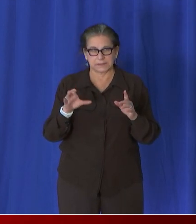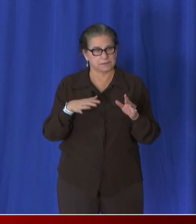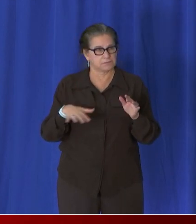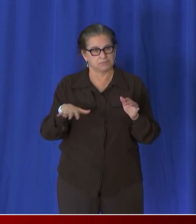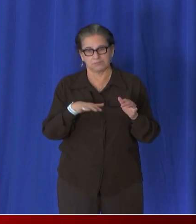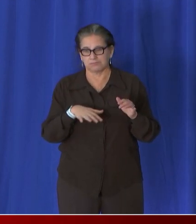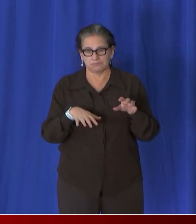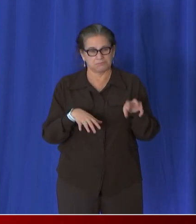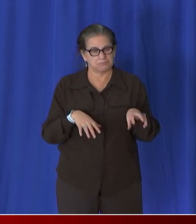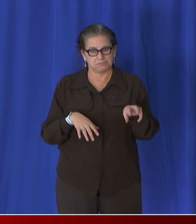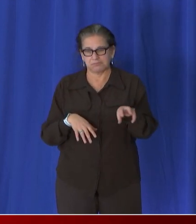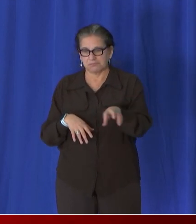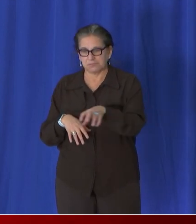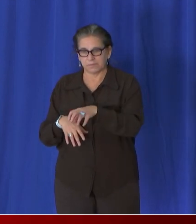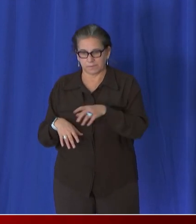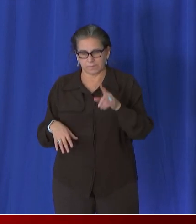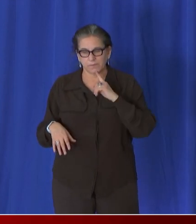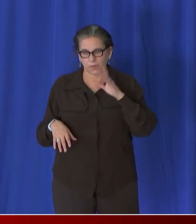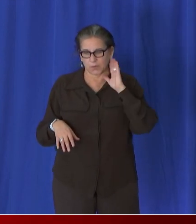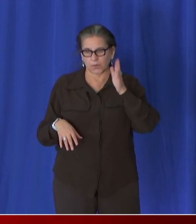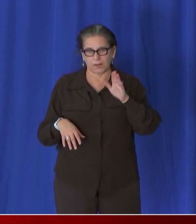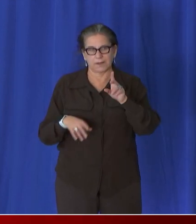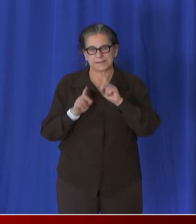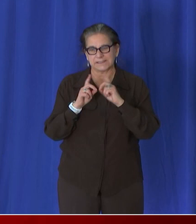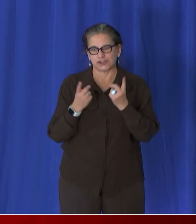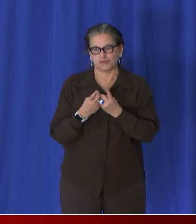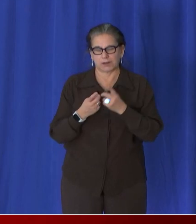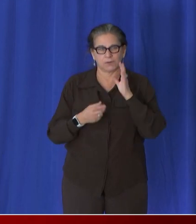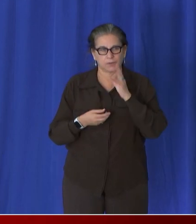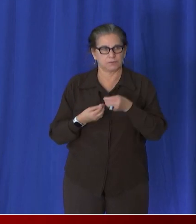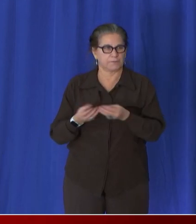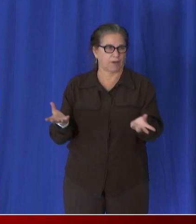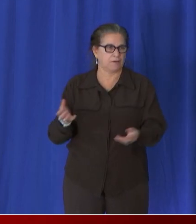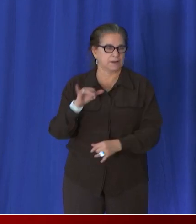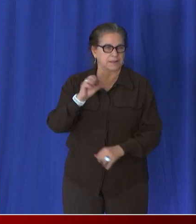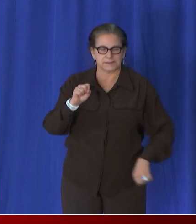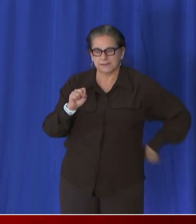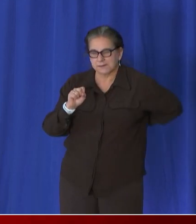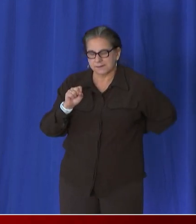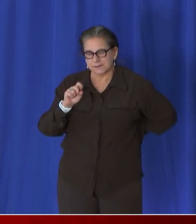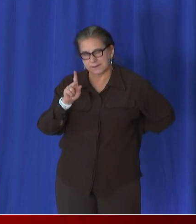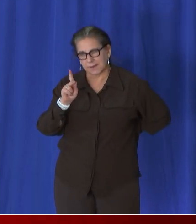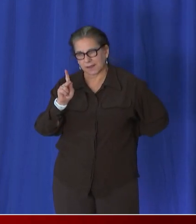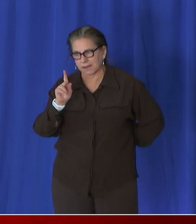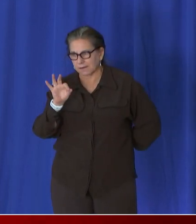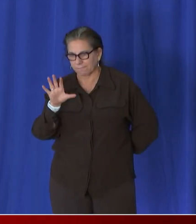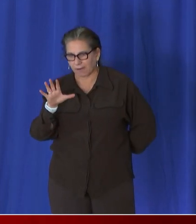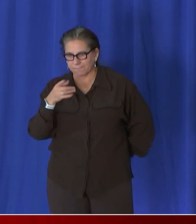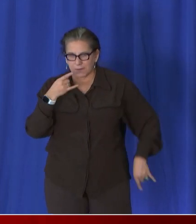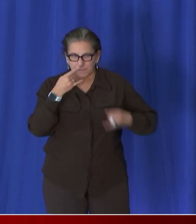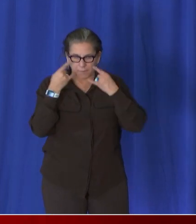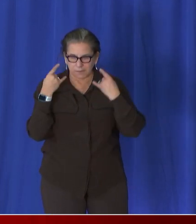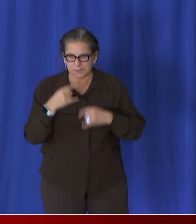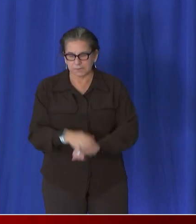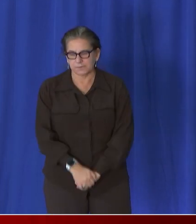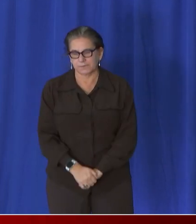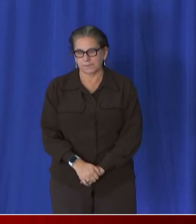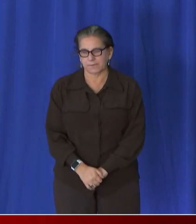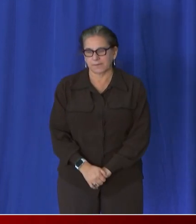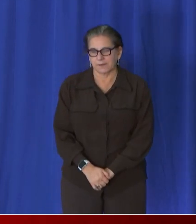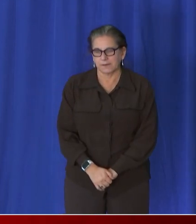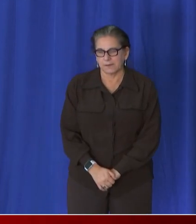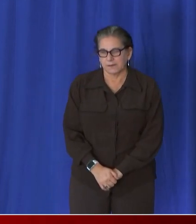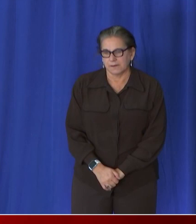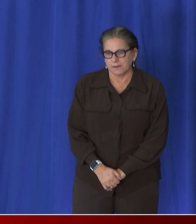No, what I'm Rather saying than making is- them available for pickup like you are the test kits and stuff like that? I am saying that we'll look for them for